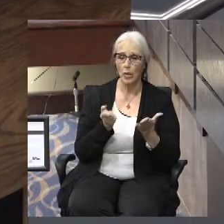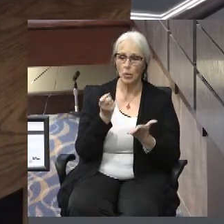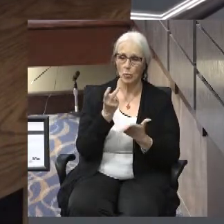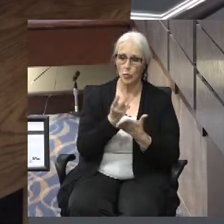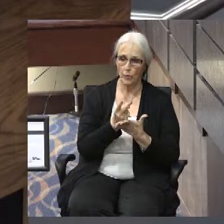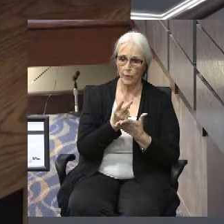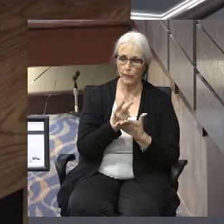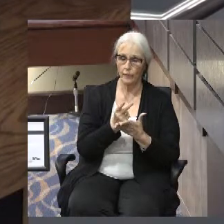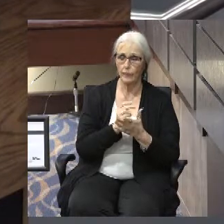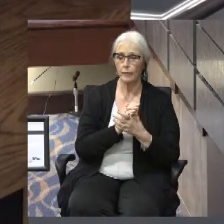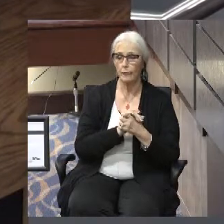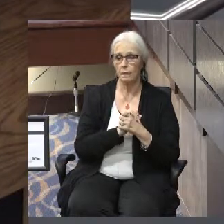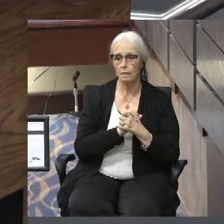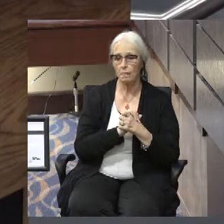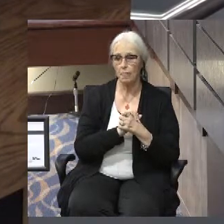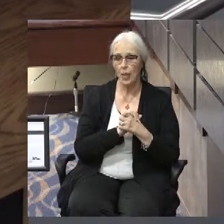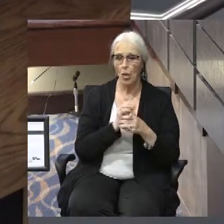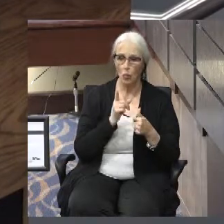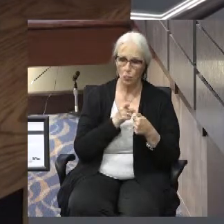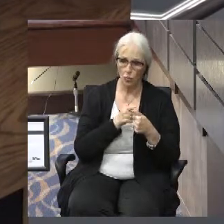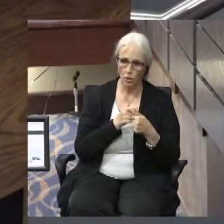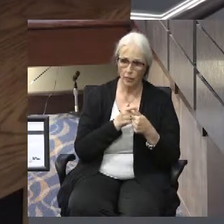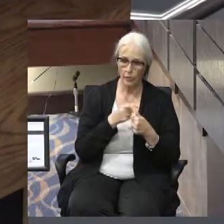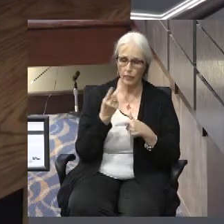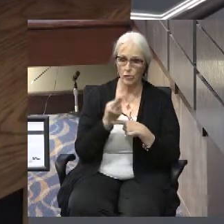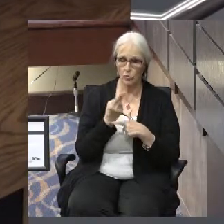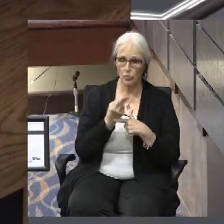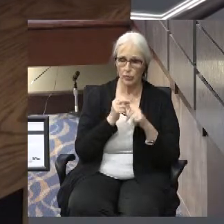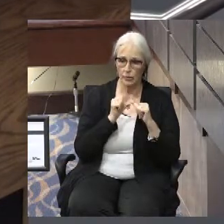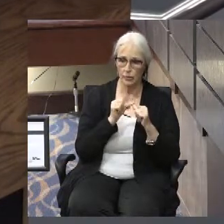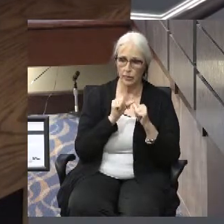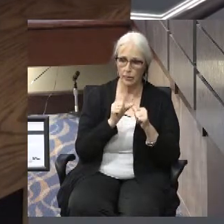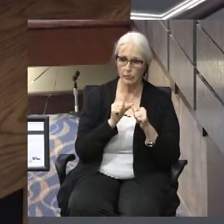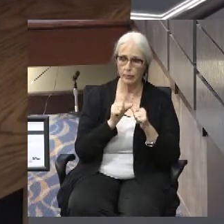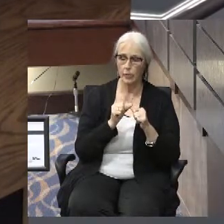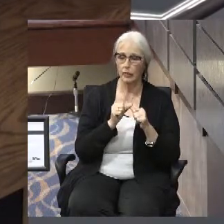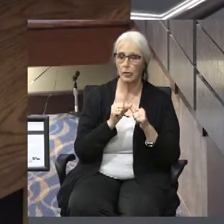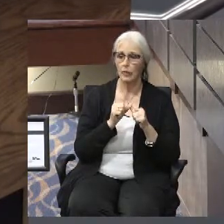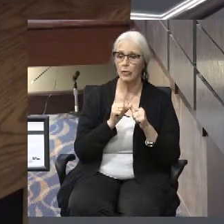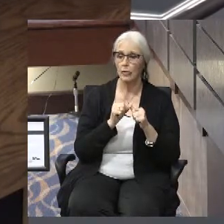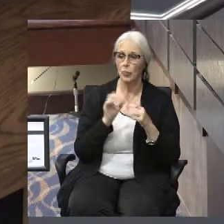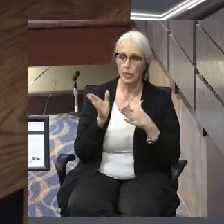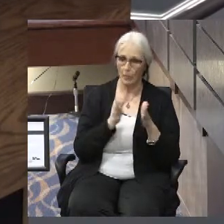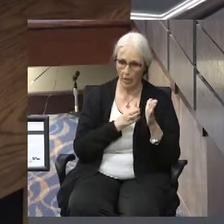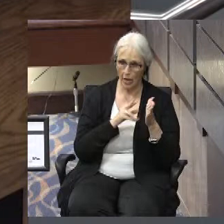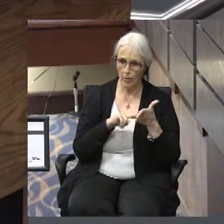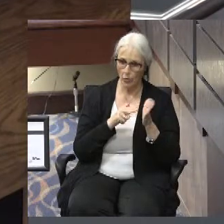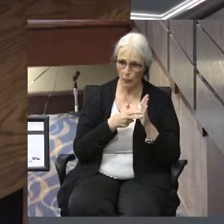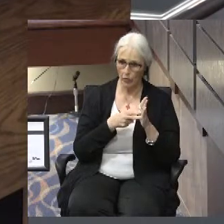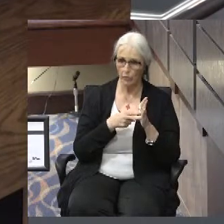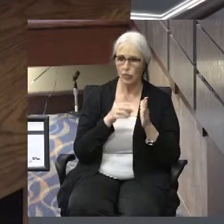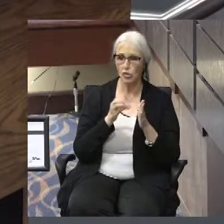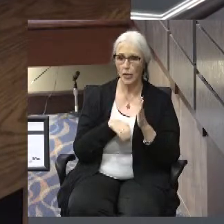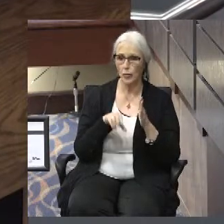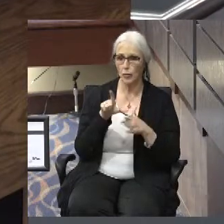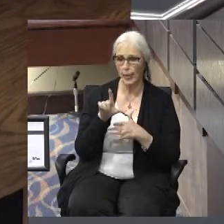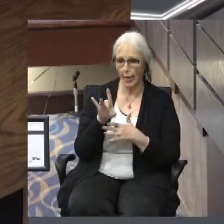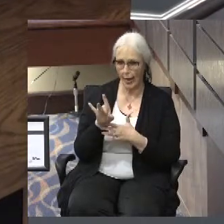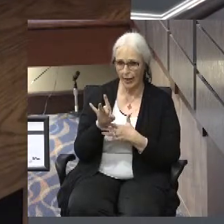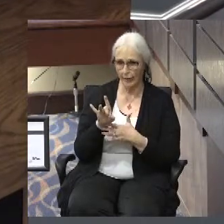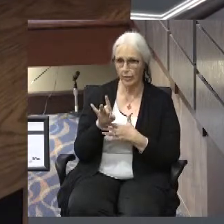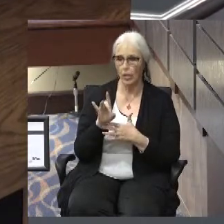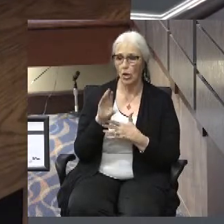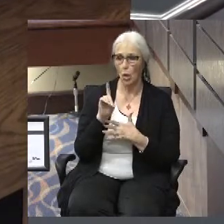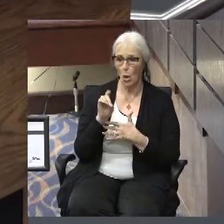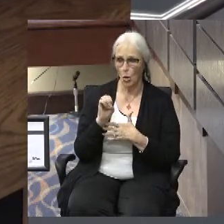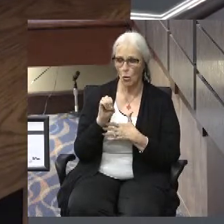following findings. 1, the proposed use is consistent with the comprehensive plan and the purposes and intent of Chapter 28 zoning of the Code of Ordinances